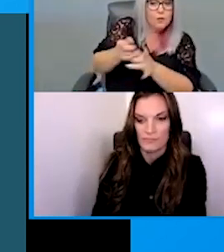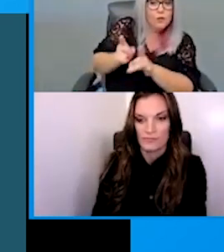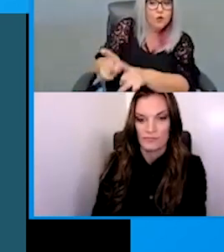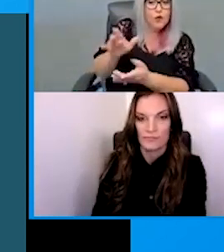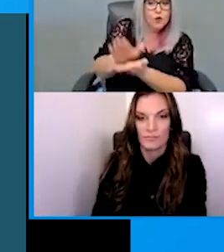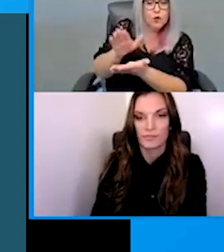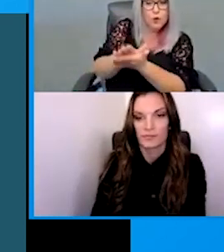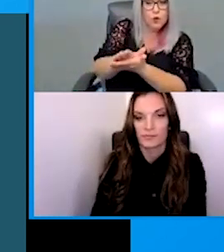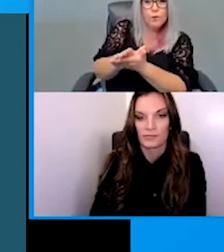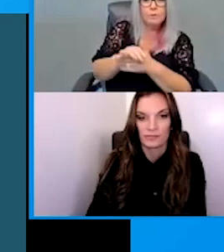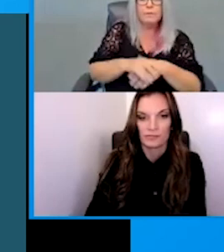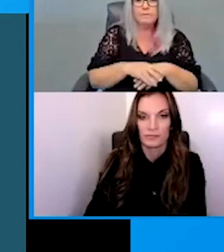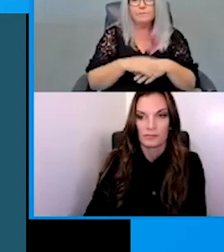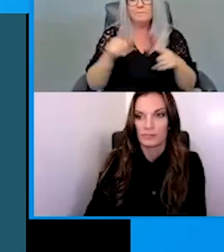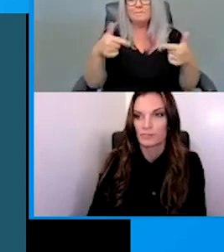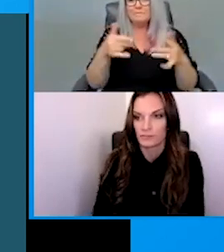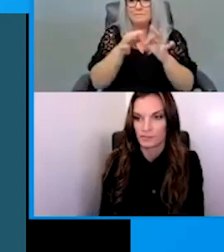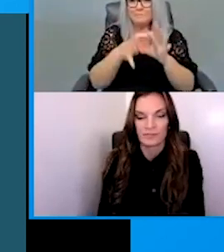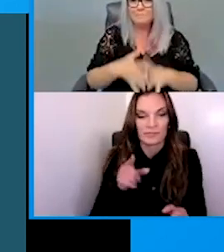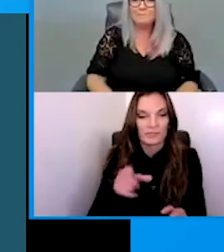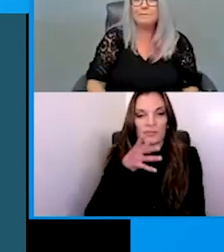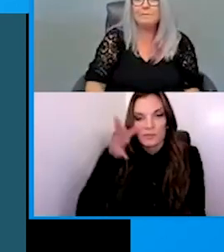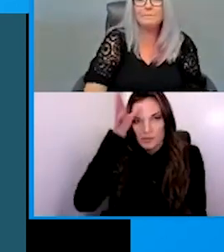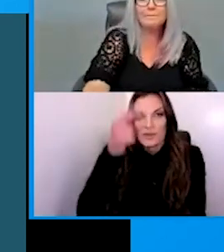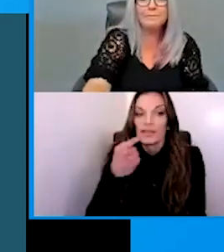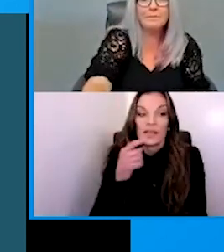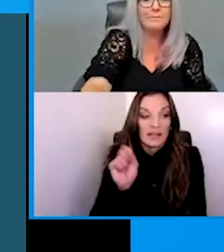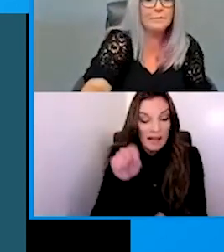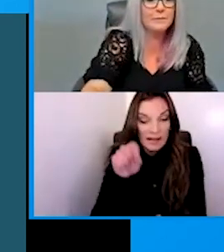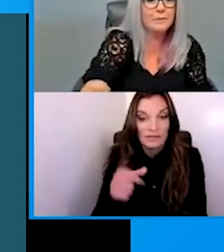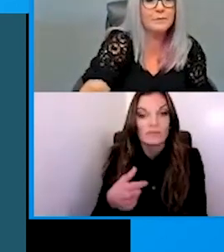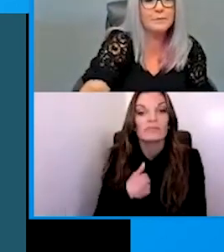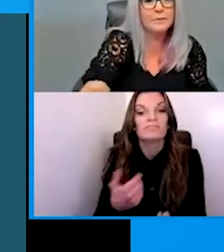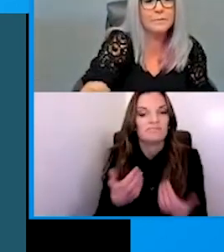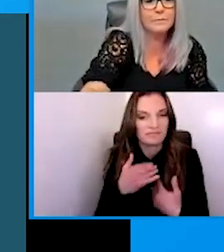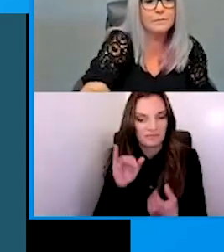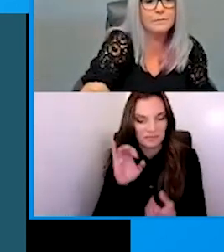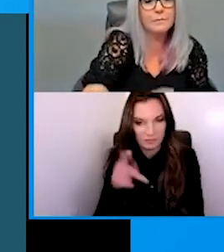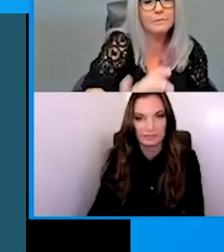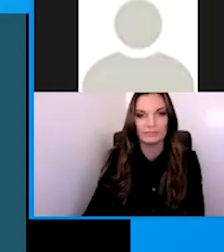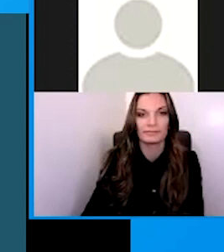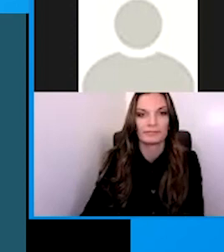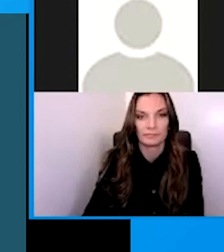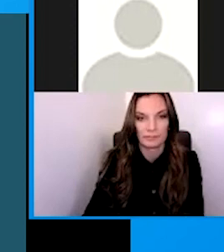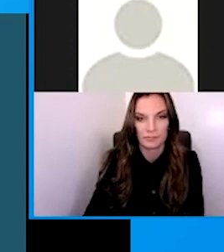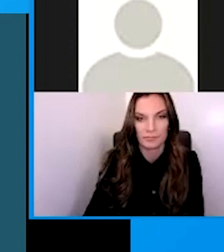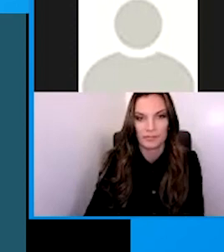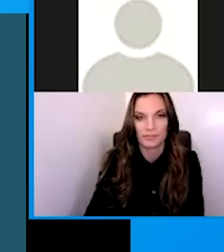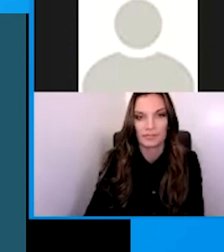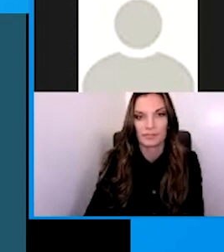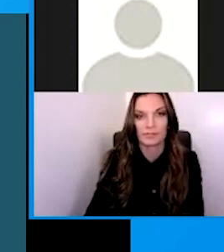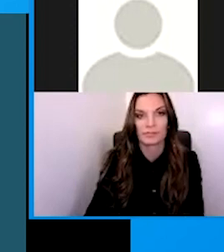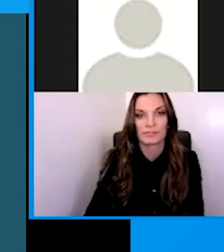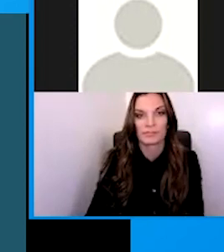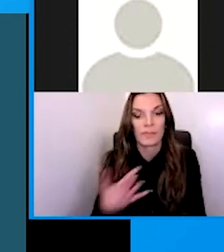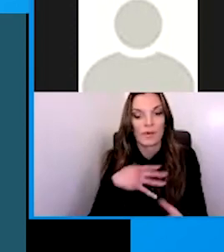And when if the parents say, yes, I had an IEP or I was in special classes in